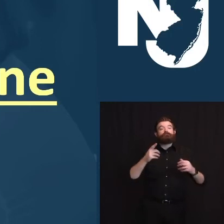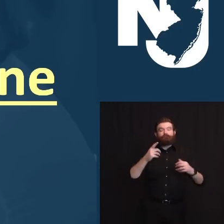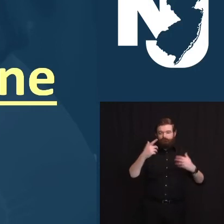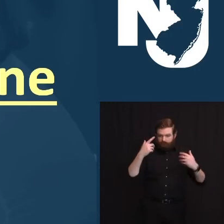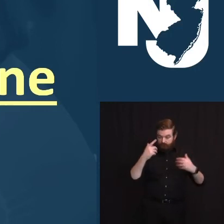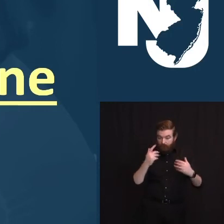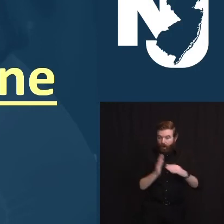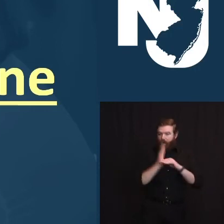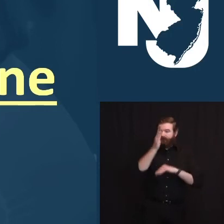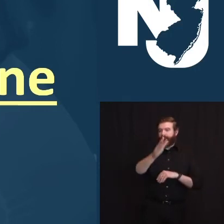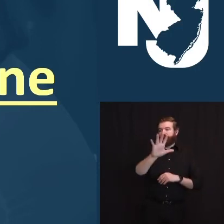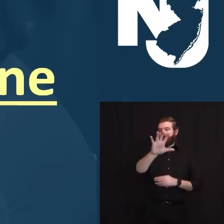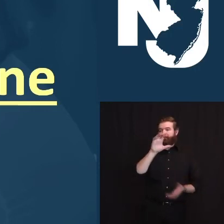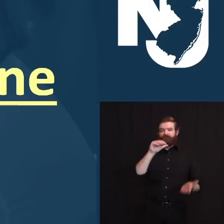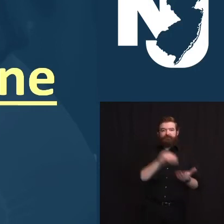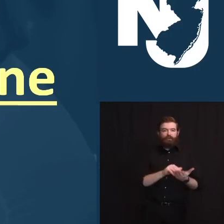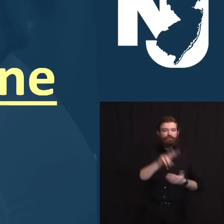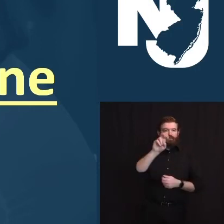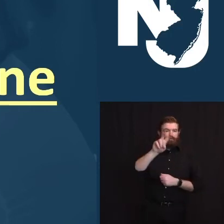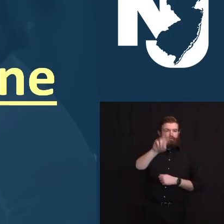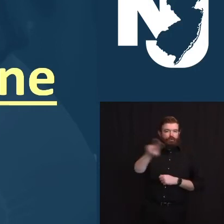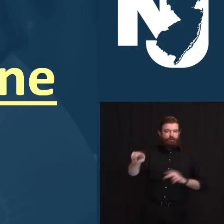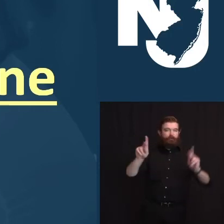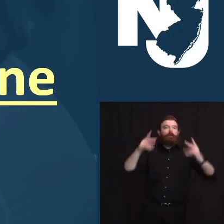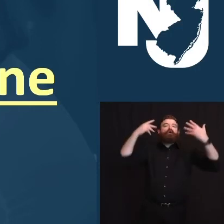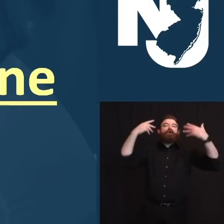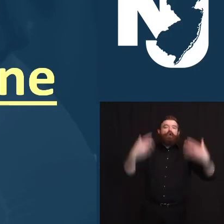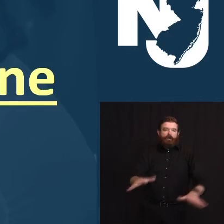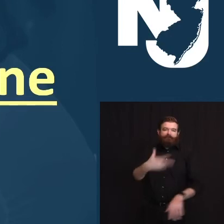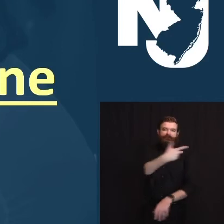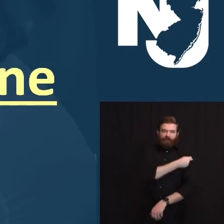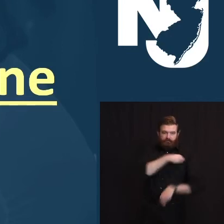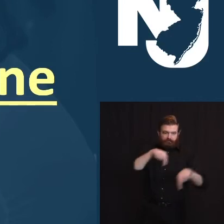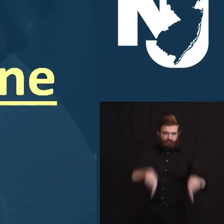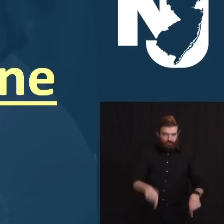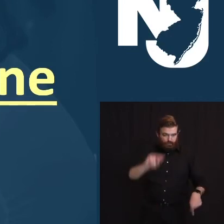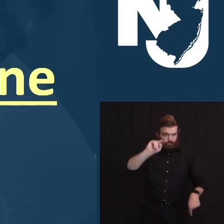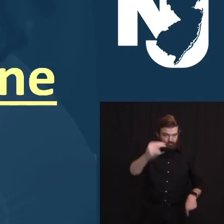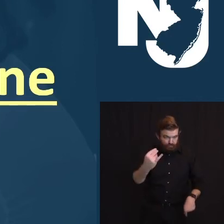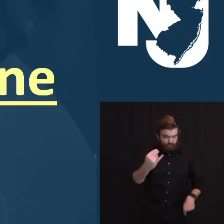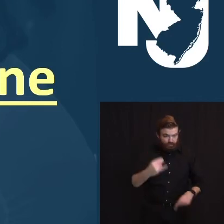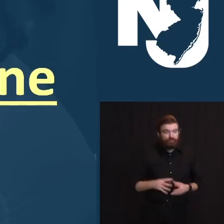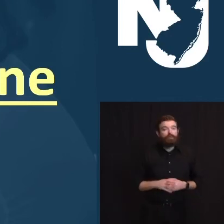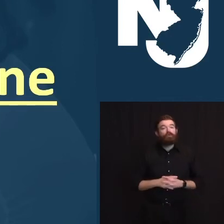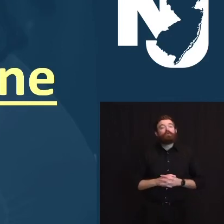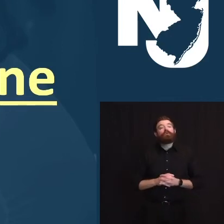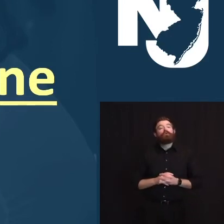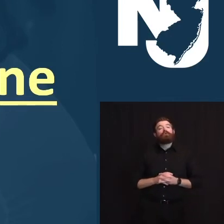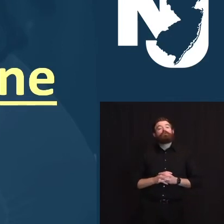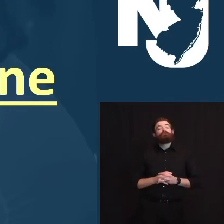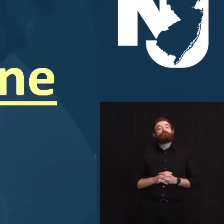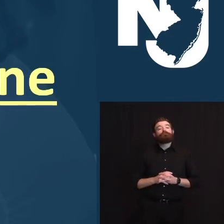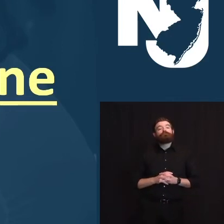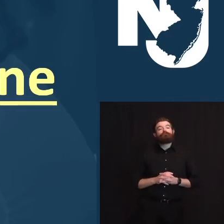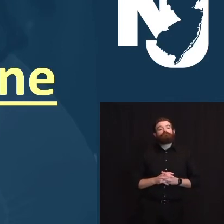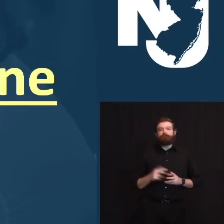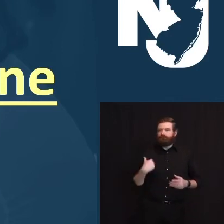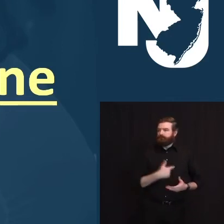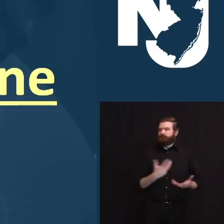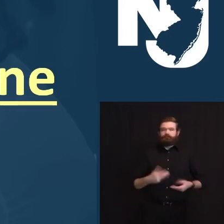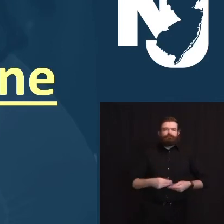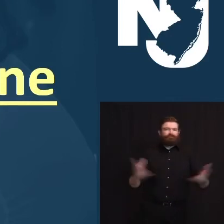hand to be vaccinated gets vaccinated. We are providing as much as possible of the limited vaccine supply in our control to the